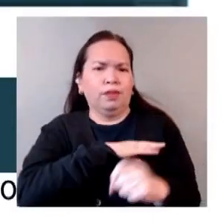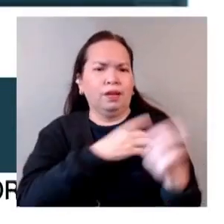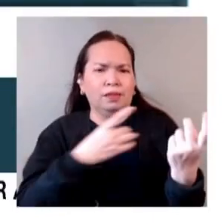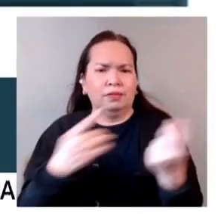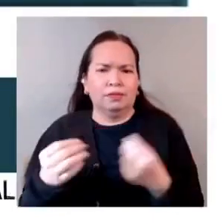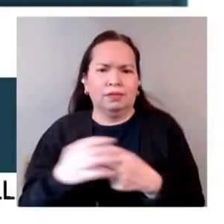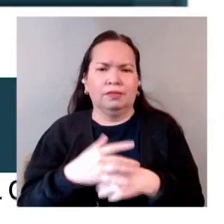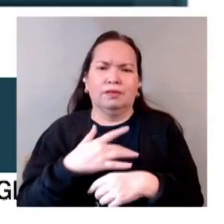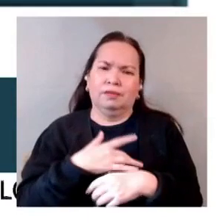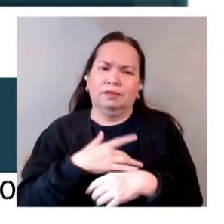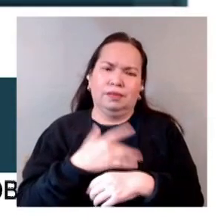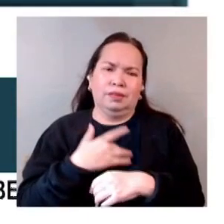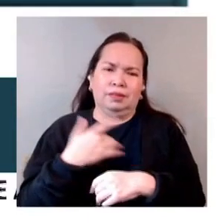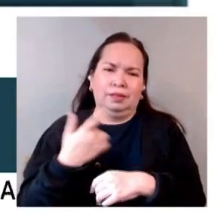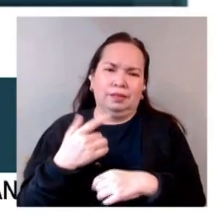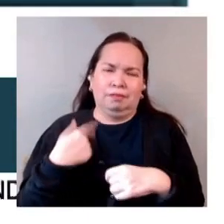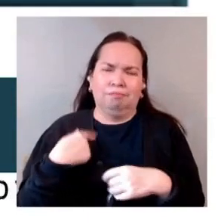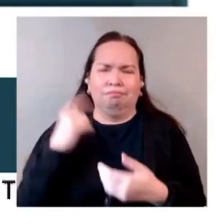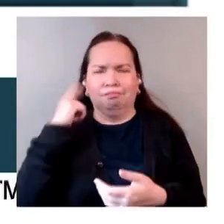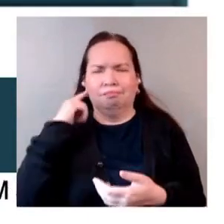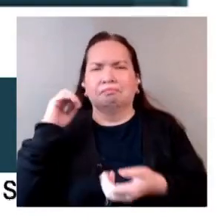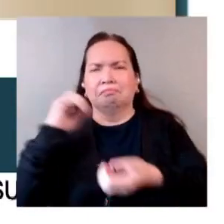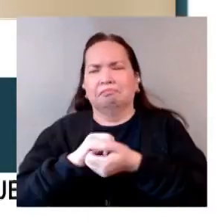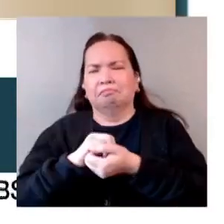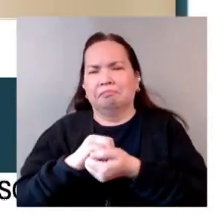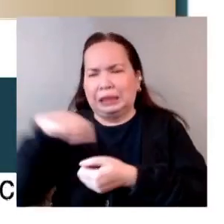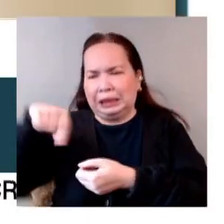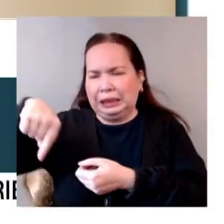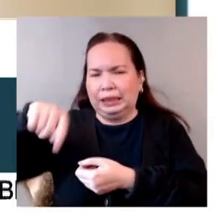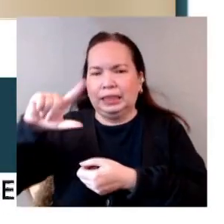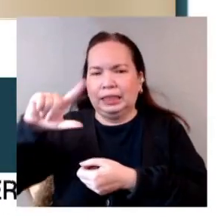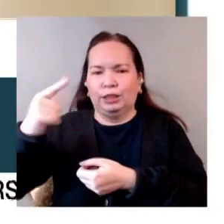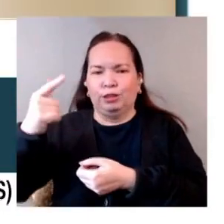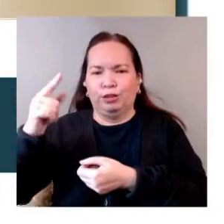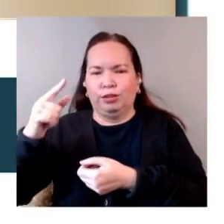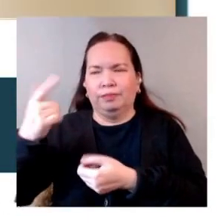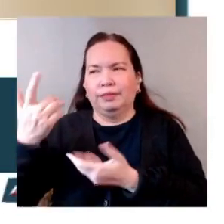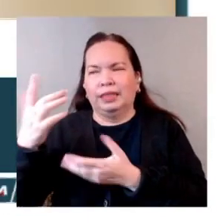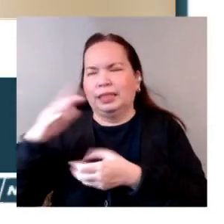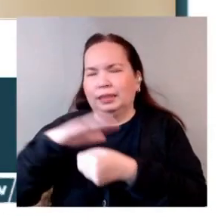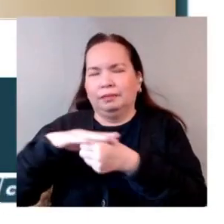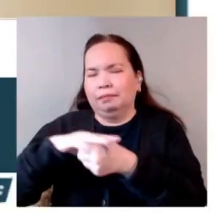surmise that they are in cahoots with some local officials in the area. So